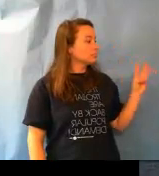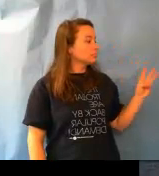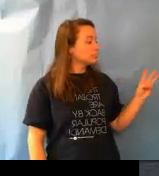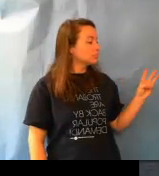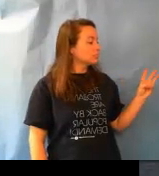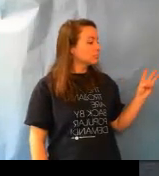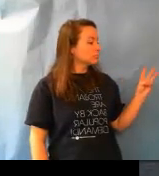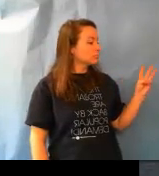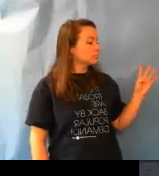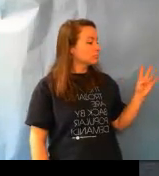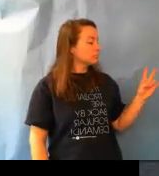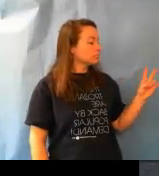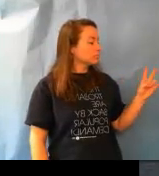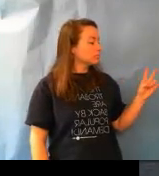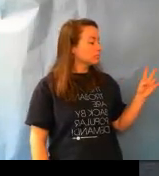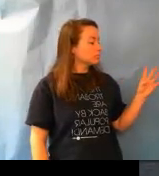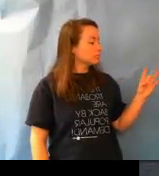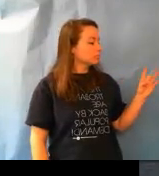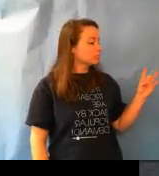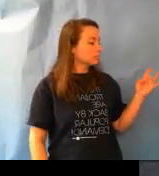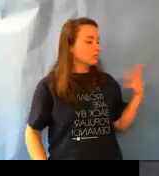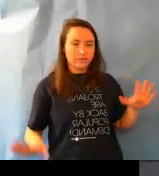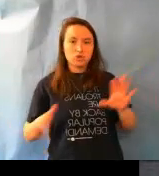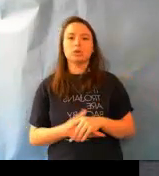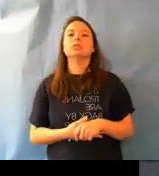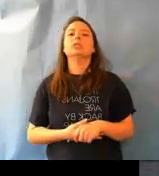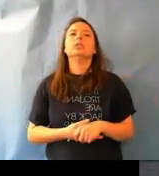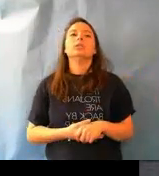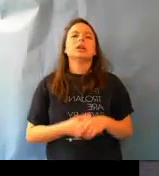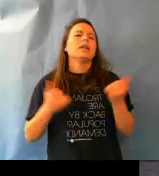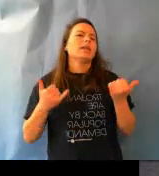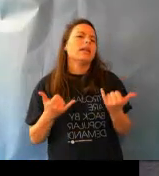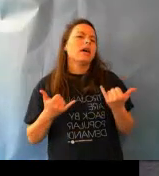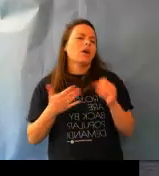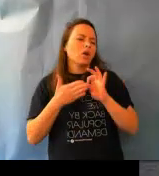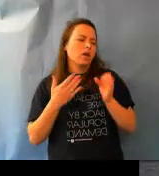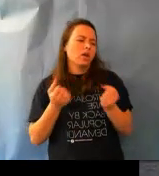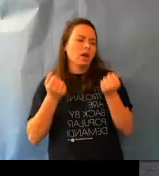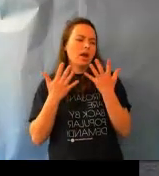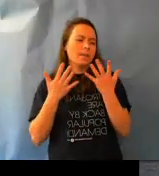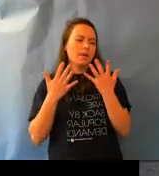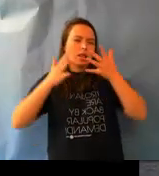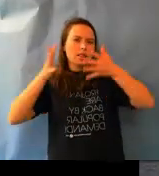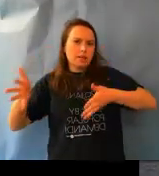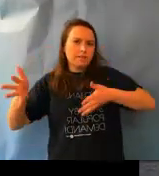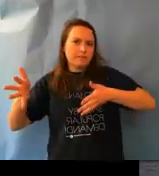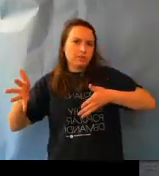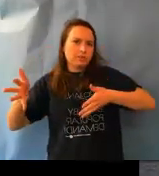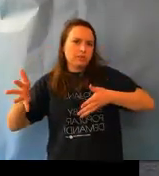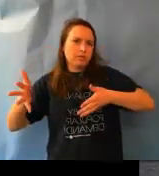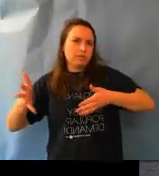5, 6, 7, 8. So now I need to count how many are